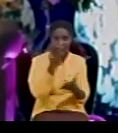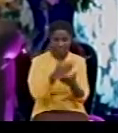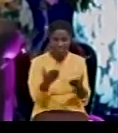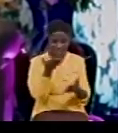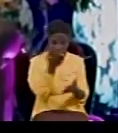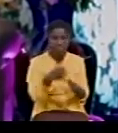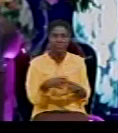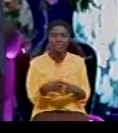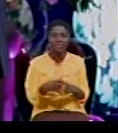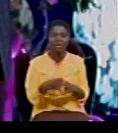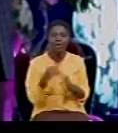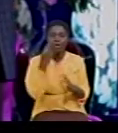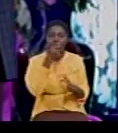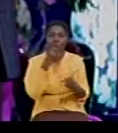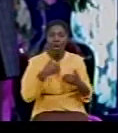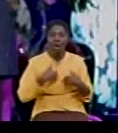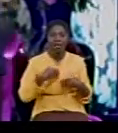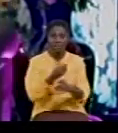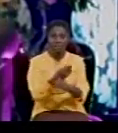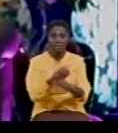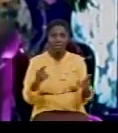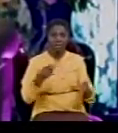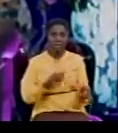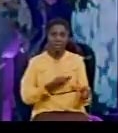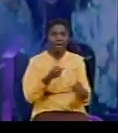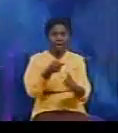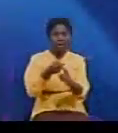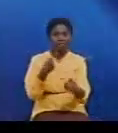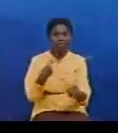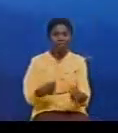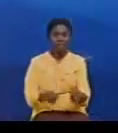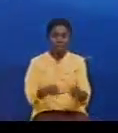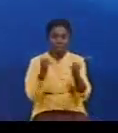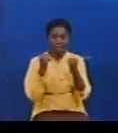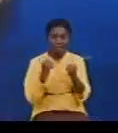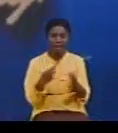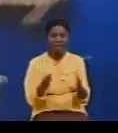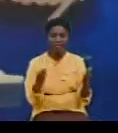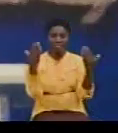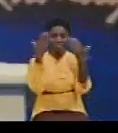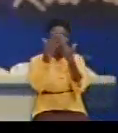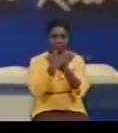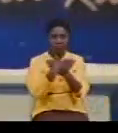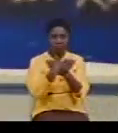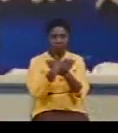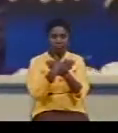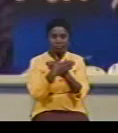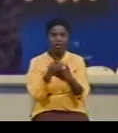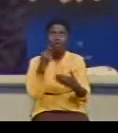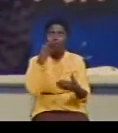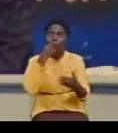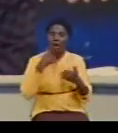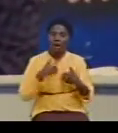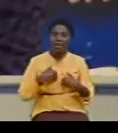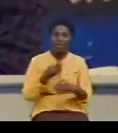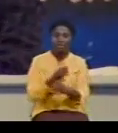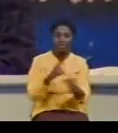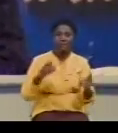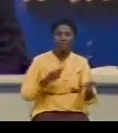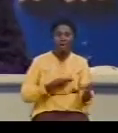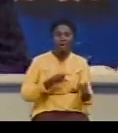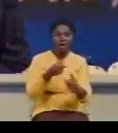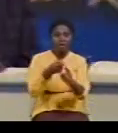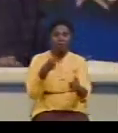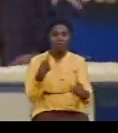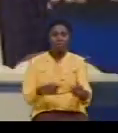Who has delivered us from the power of darkness? Who has delivered us from